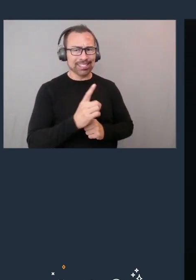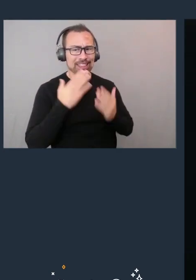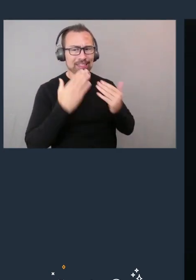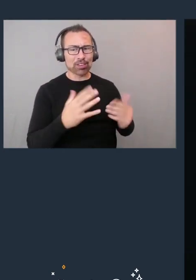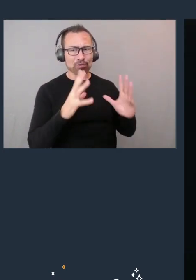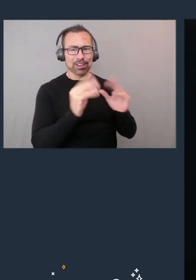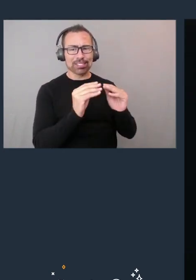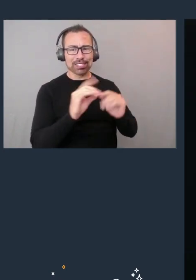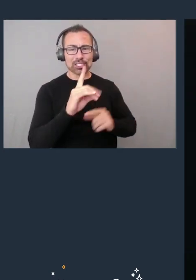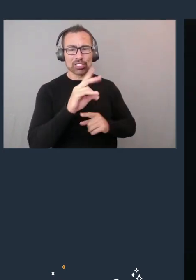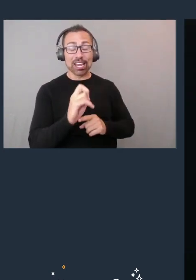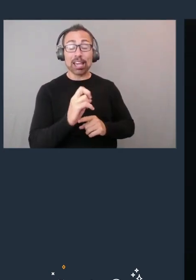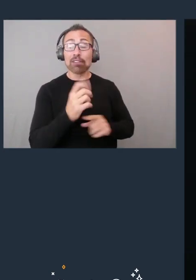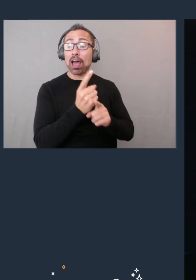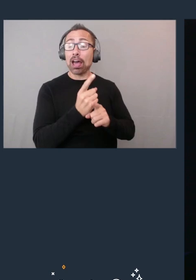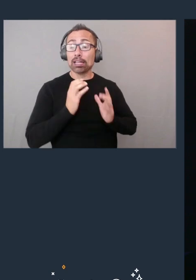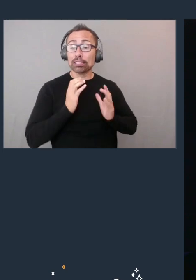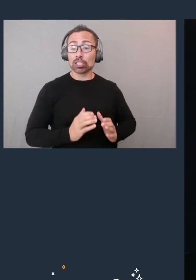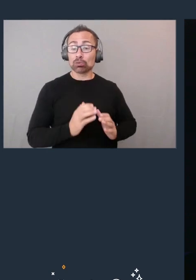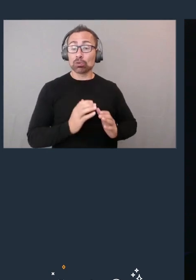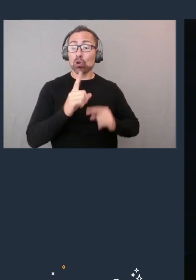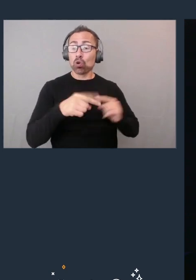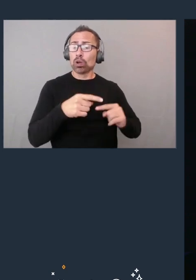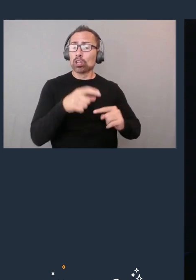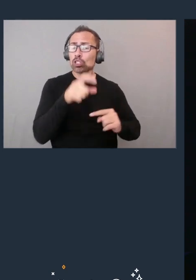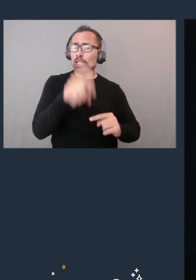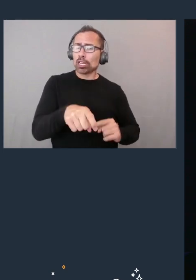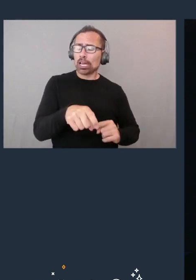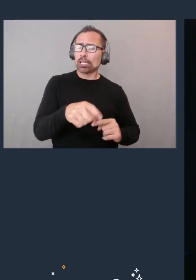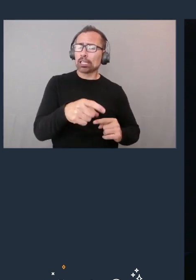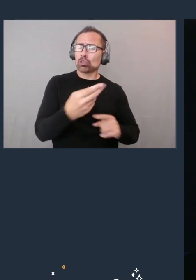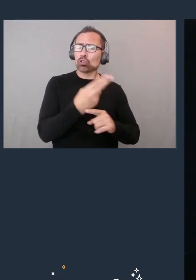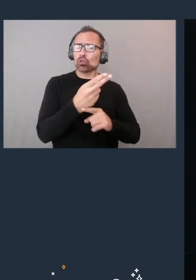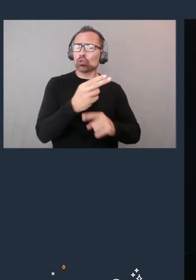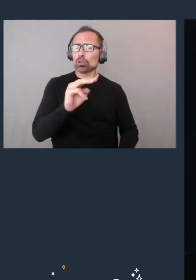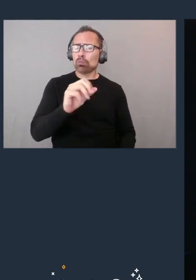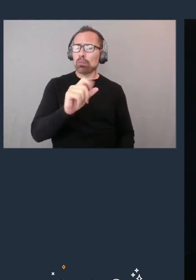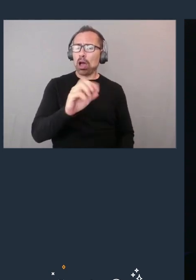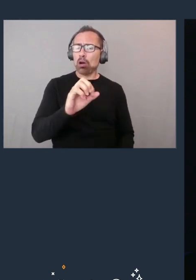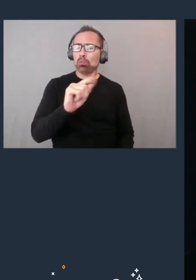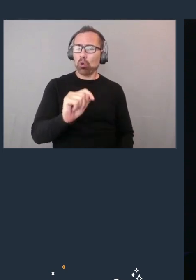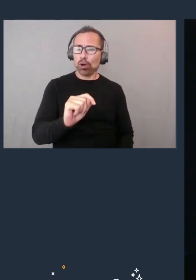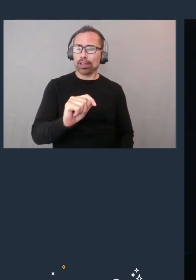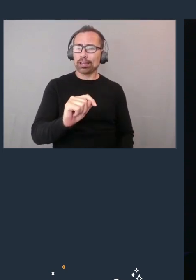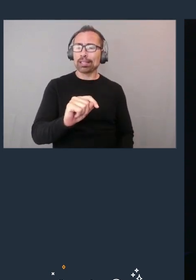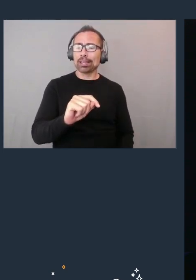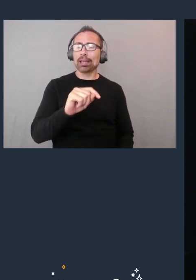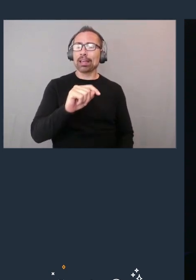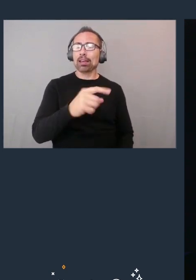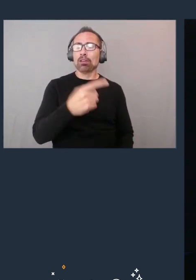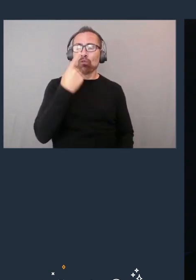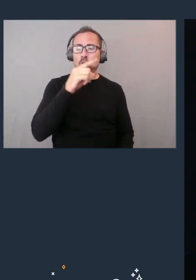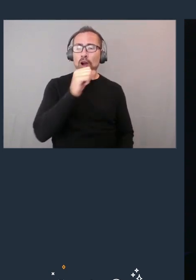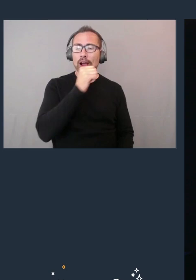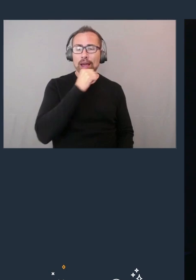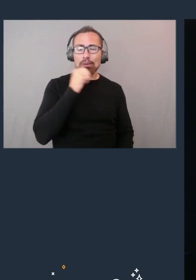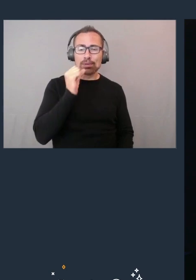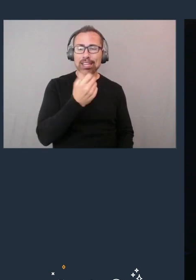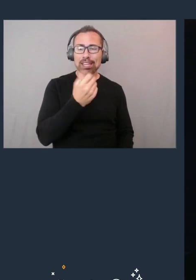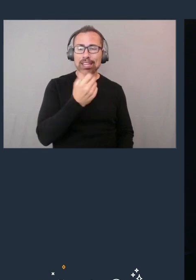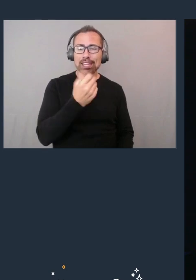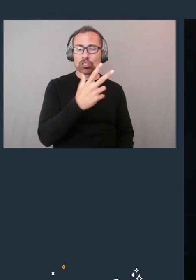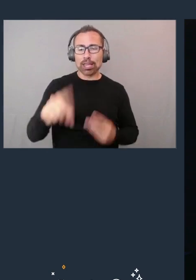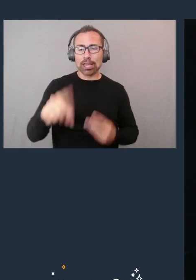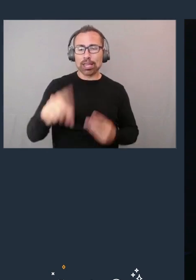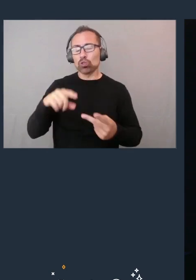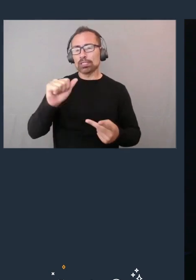I use Mount Point for Amazon S3, and when should I use Amazon FSx for Lustre with Amazon S3? Can you